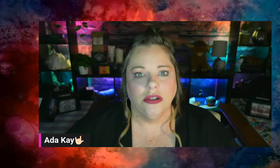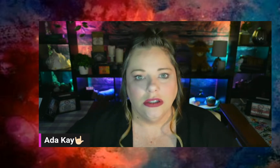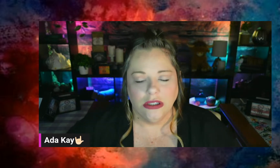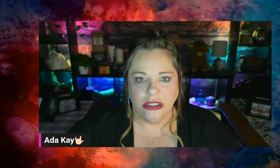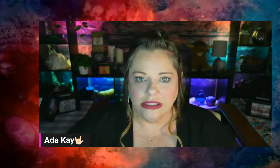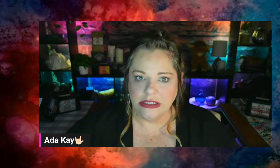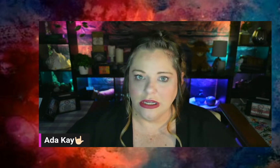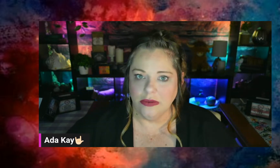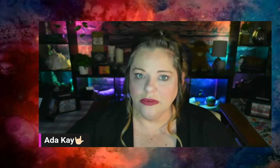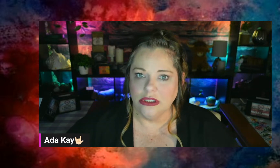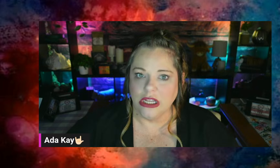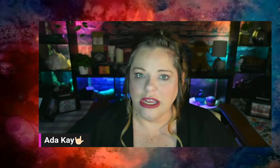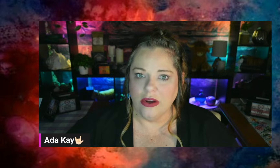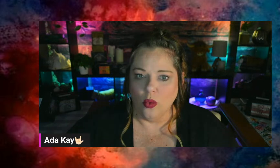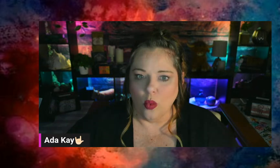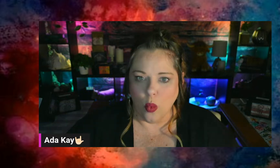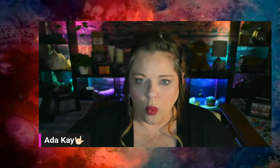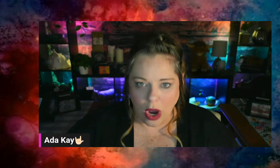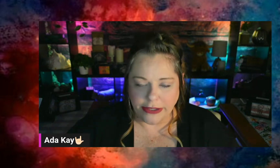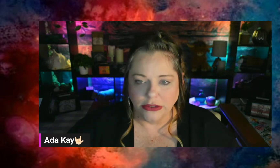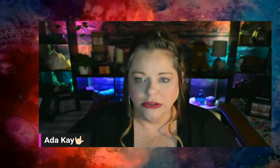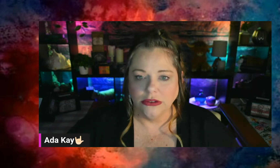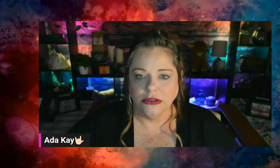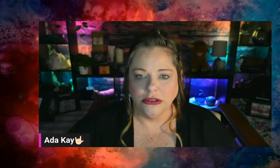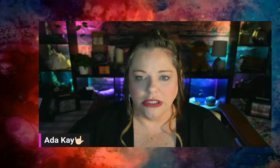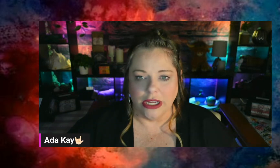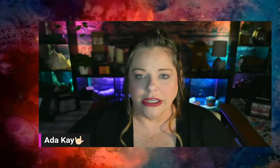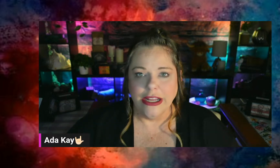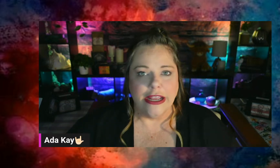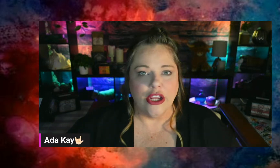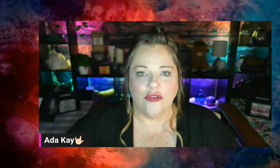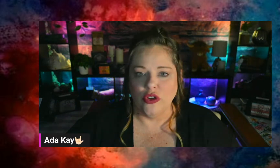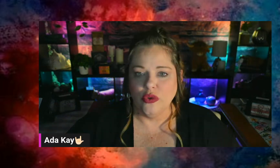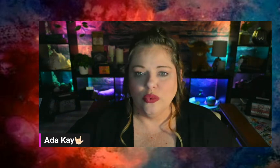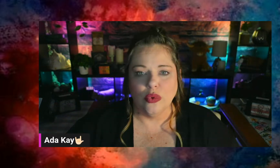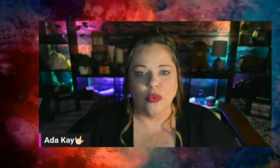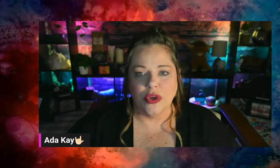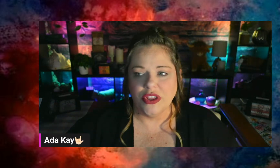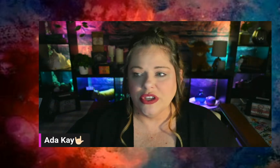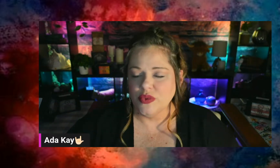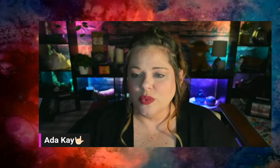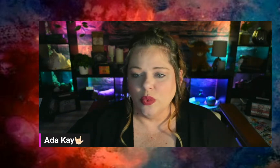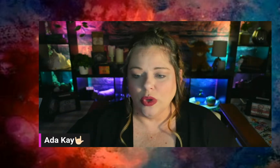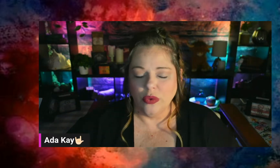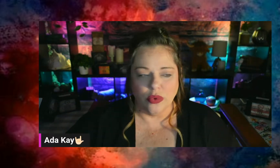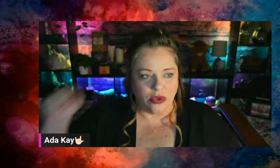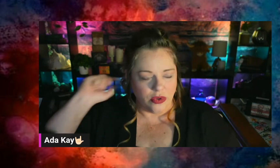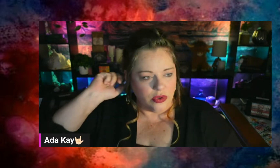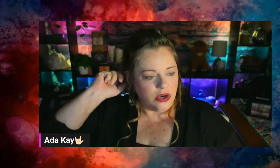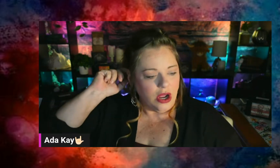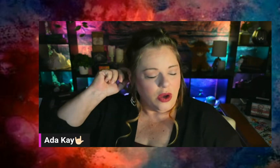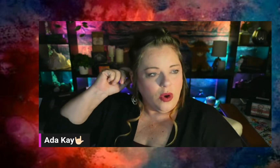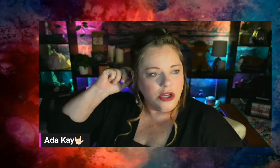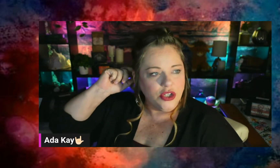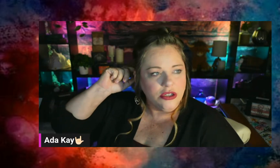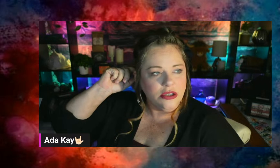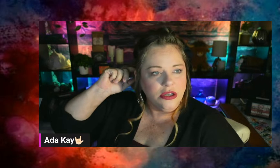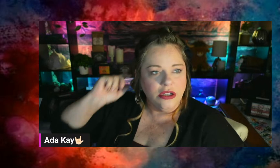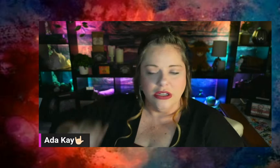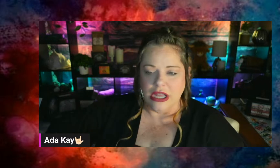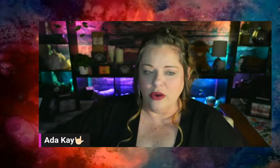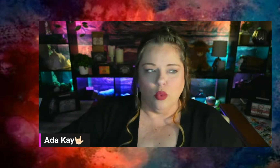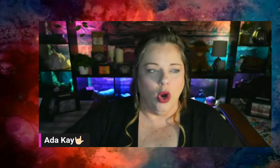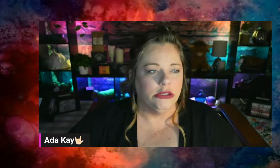Yeah, last night was a wild night. If you weren't with us when we were